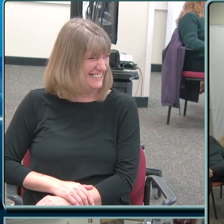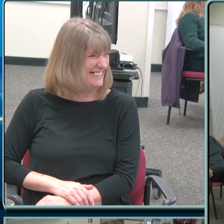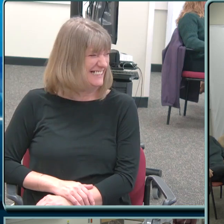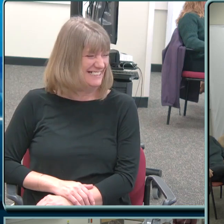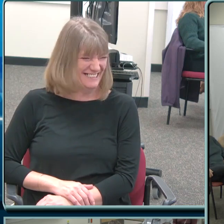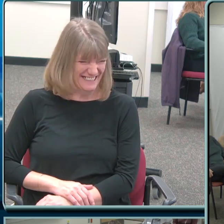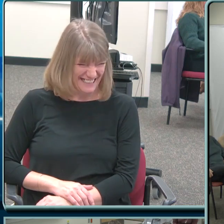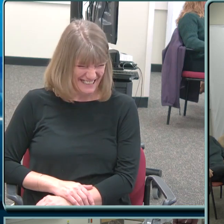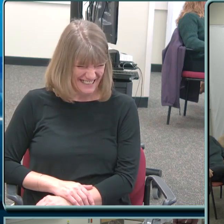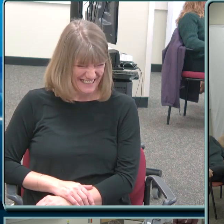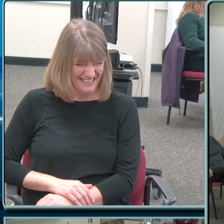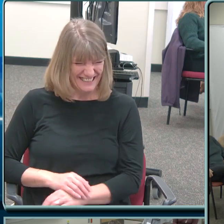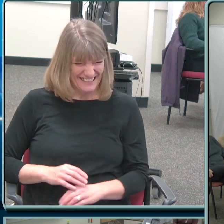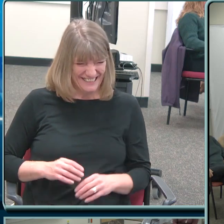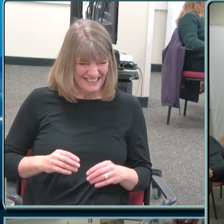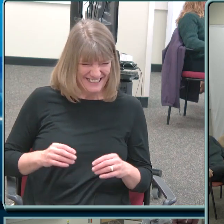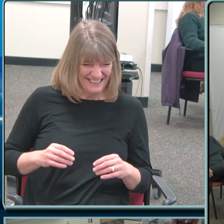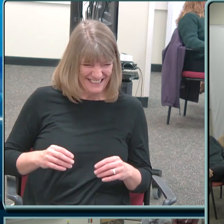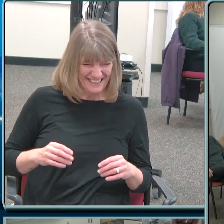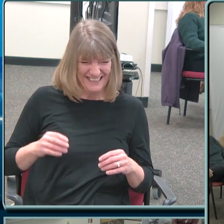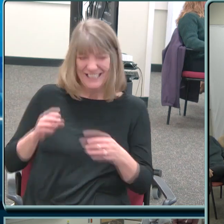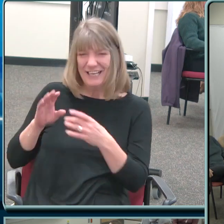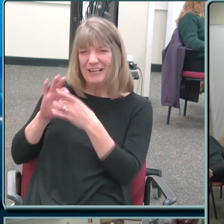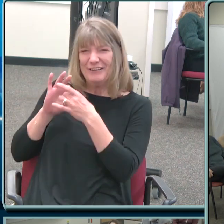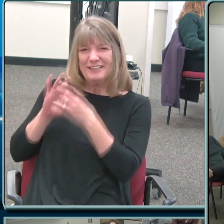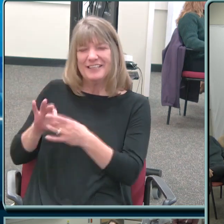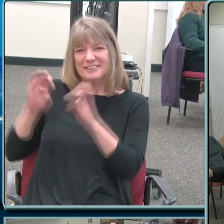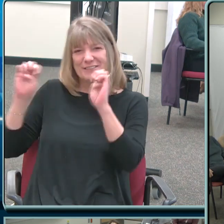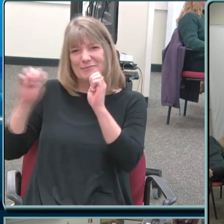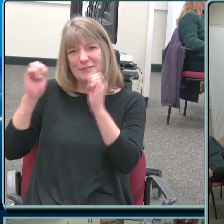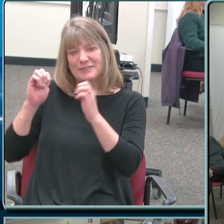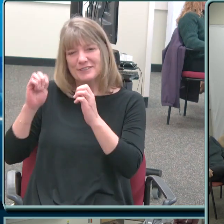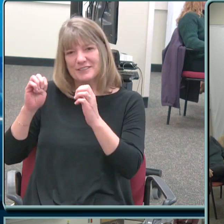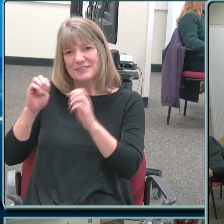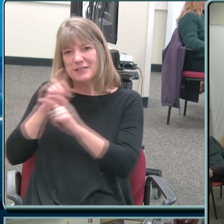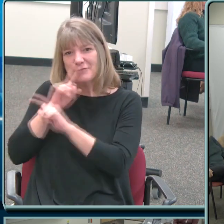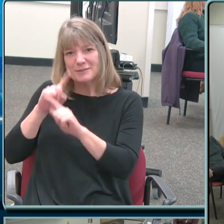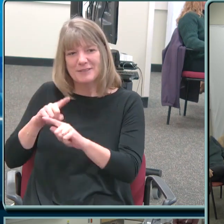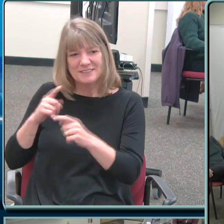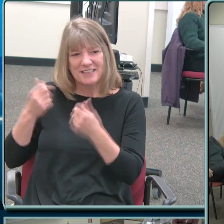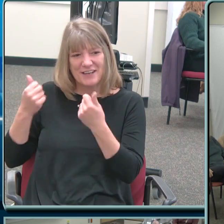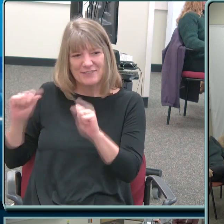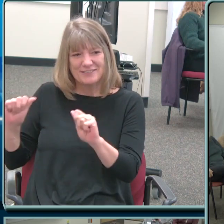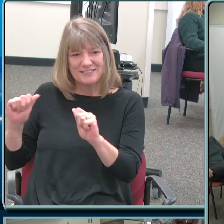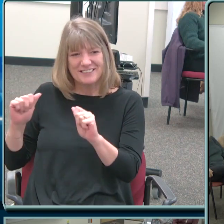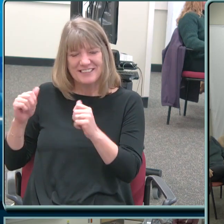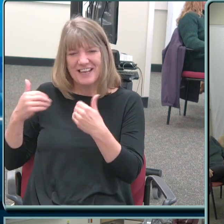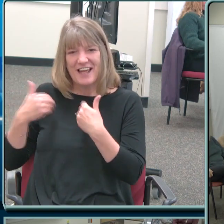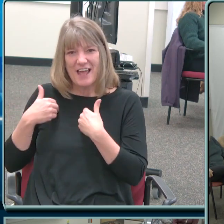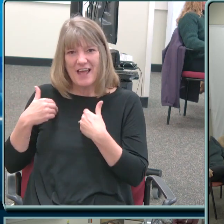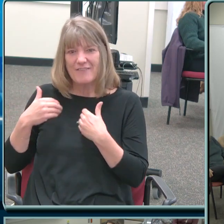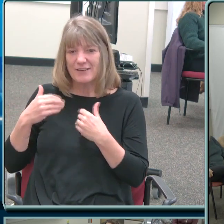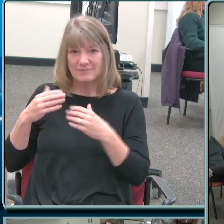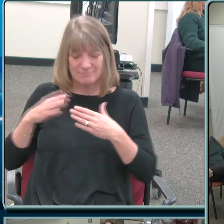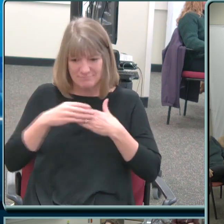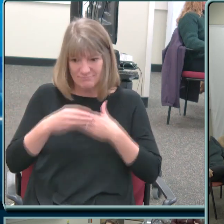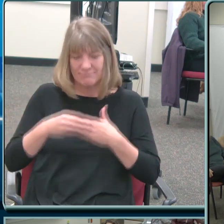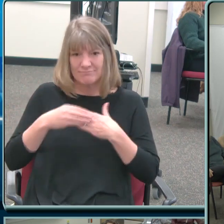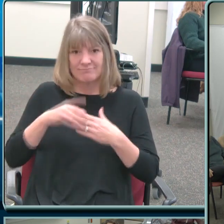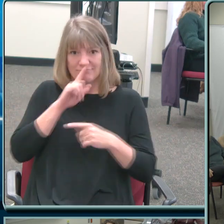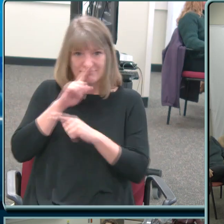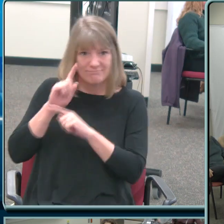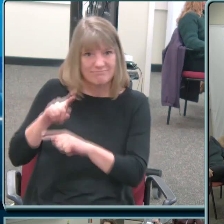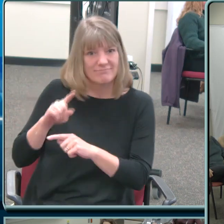Thank you. And related to our emergency response efforts, certainly having a scalable and flexible response